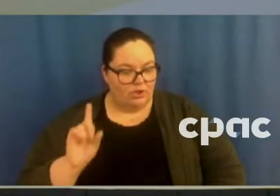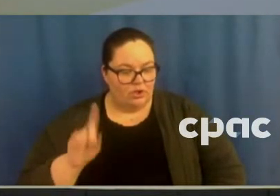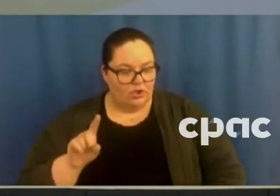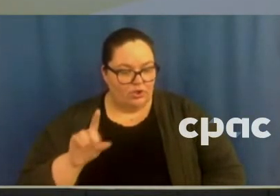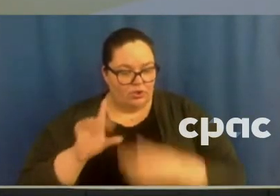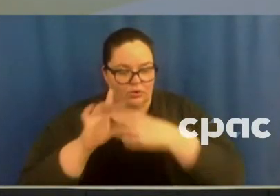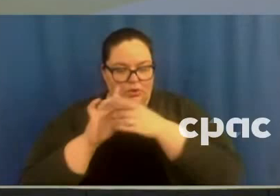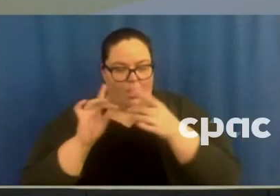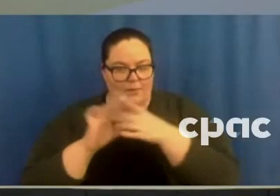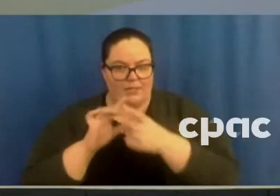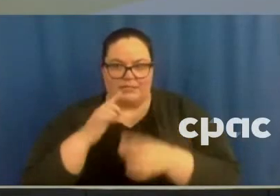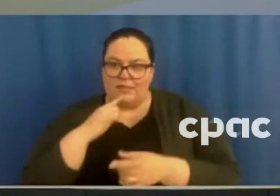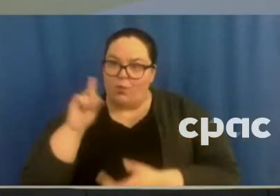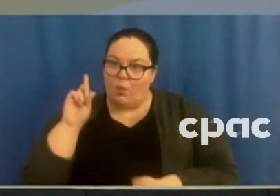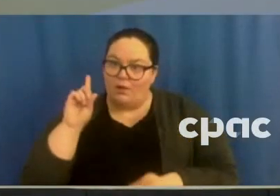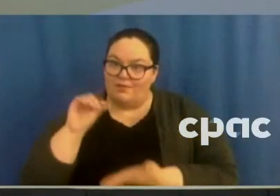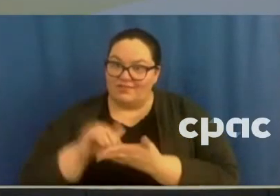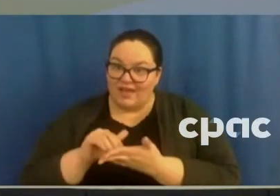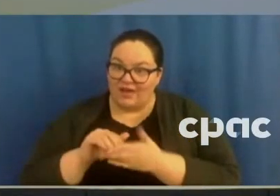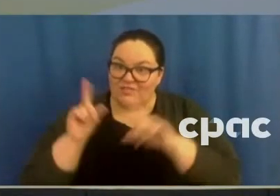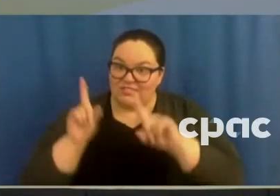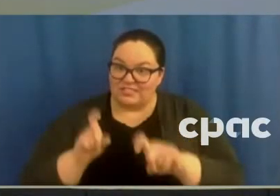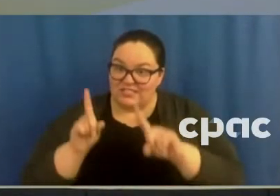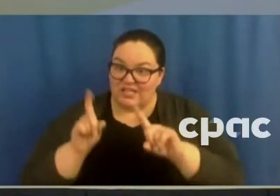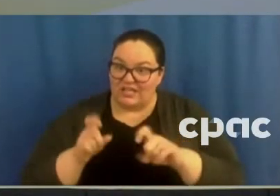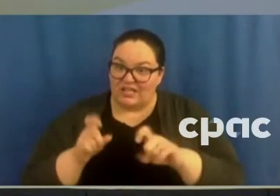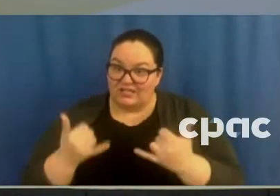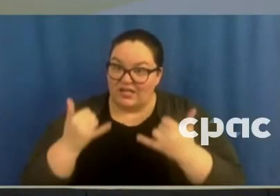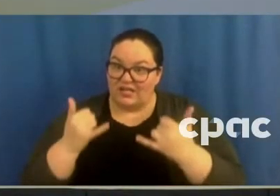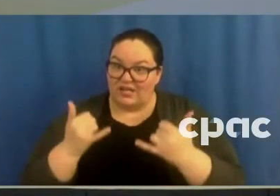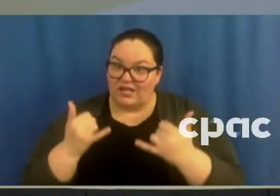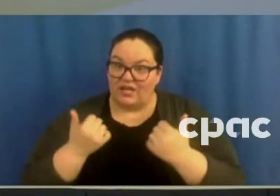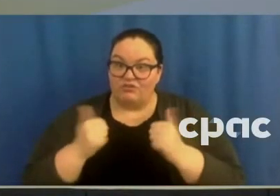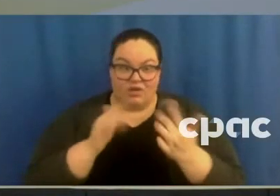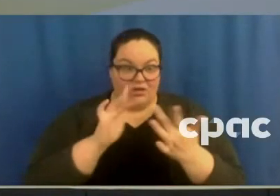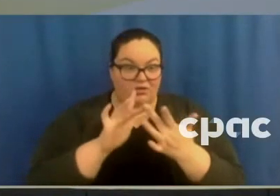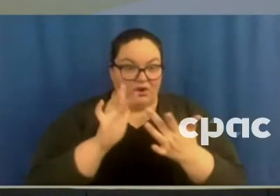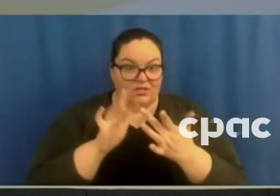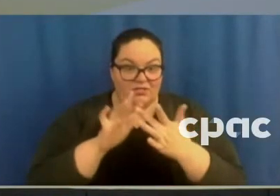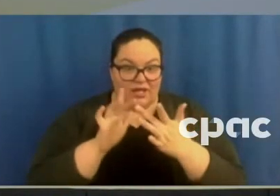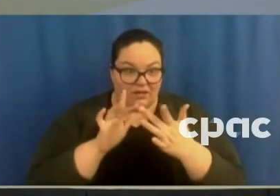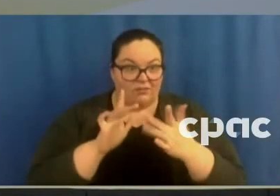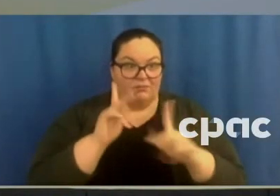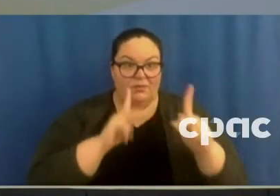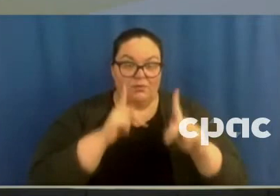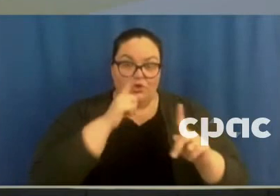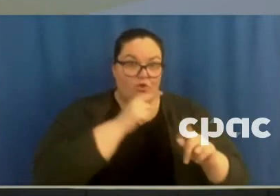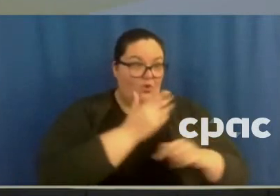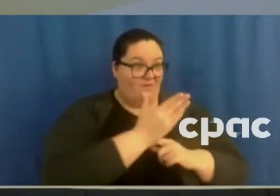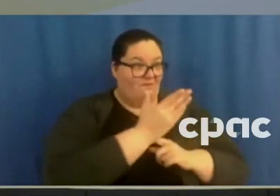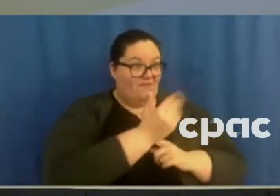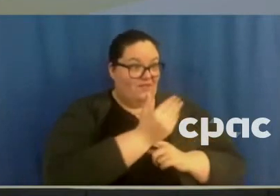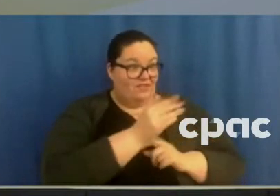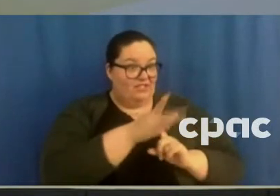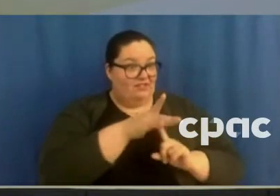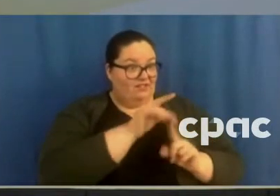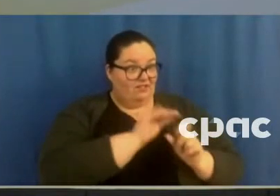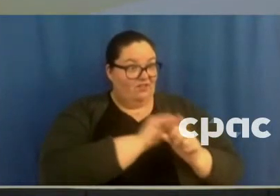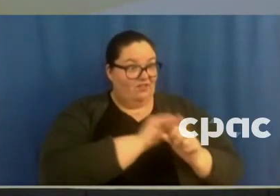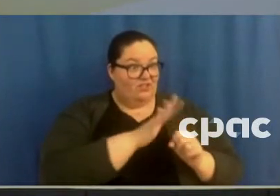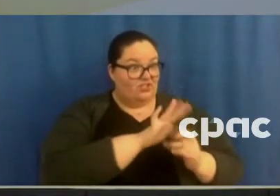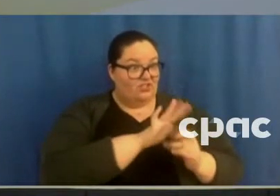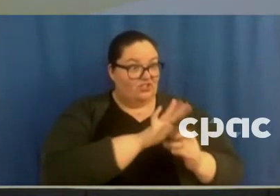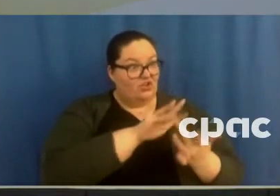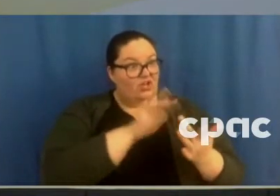and we know that you were trying to get in touch with the close contacts of the previously announced positive cases. What can